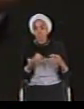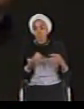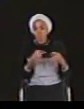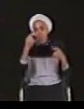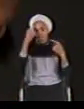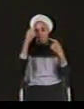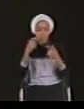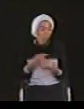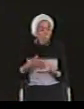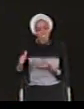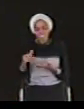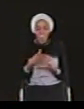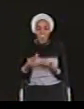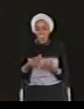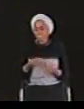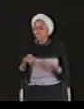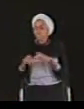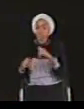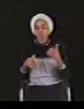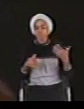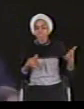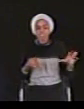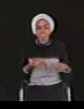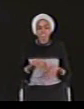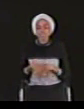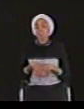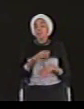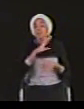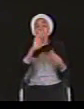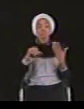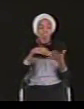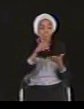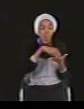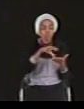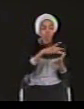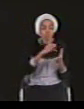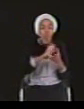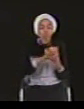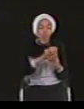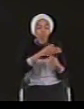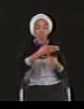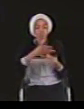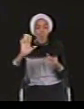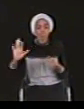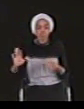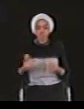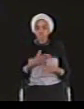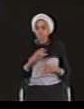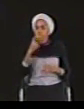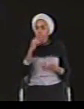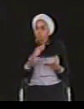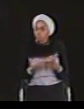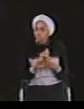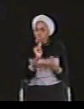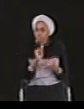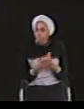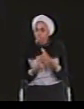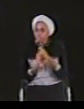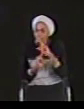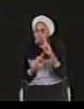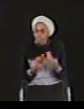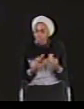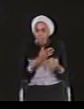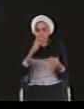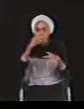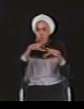other things and all that, eventually all that conviction will vanish away. And you believe that. And you